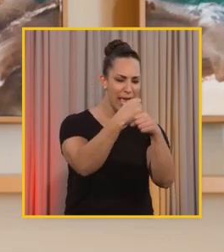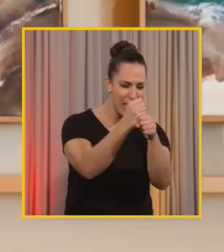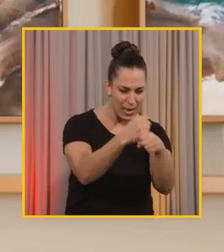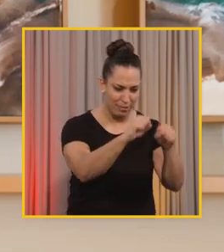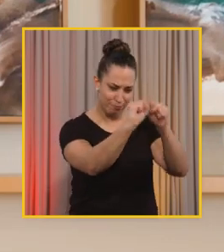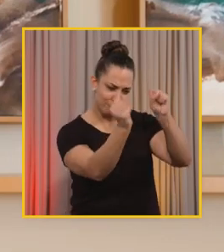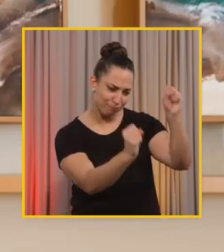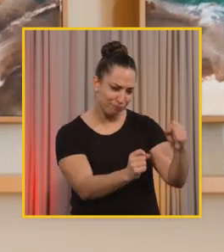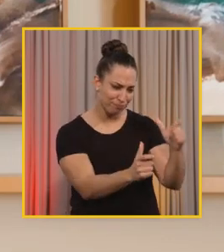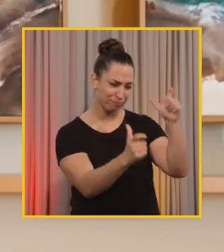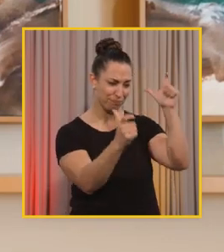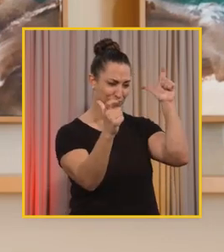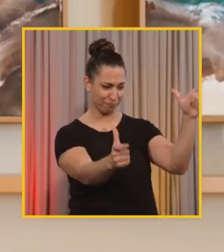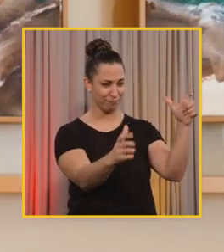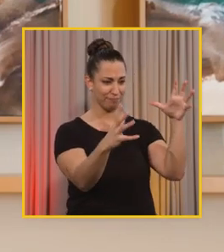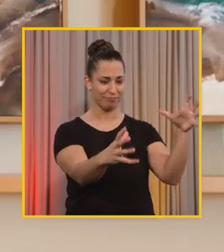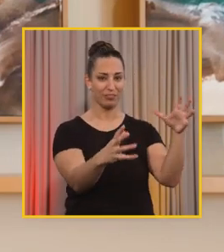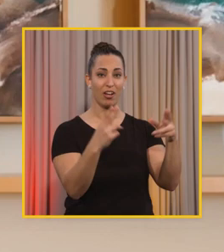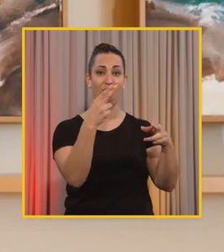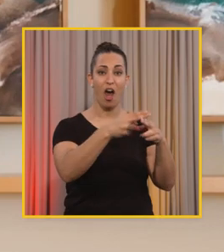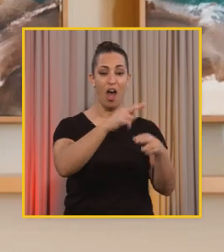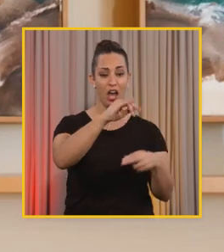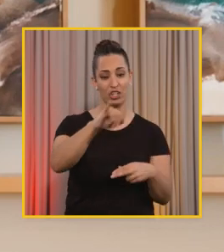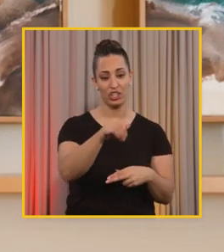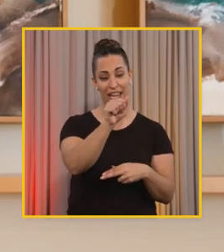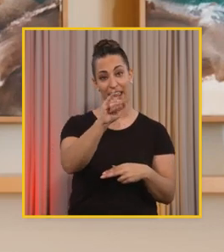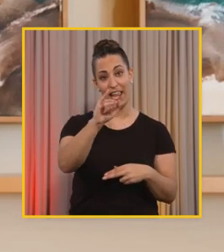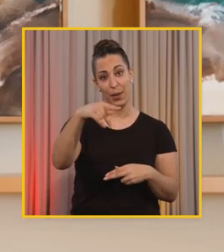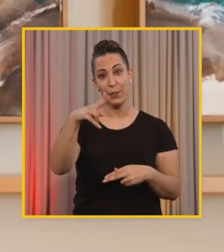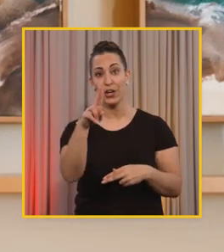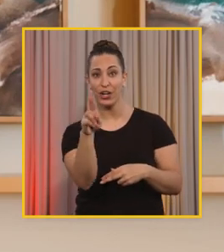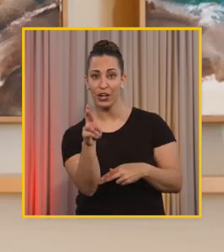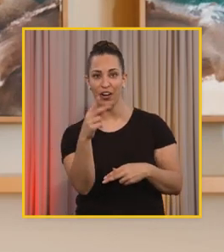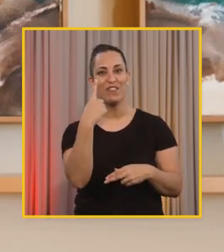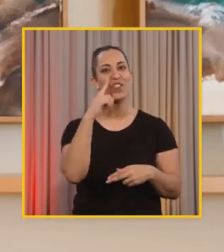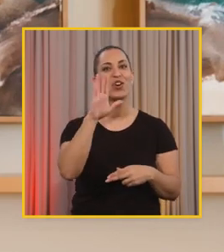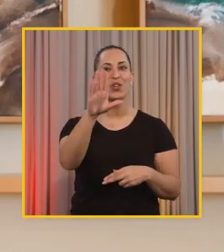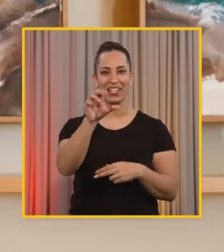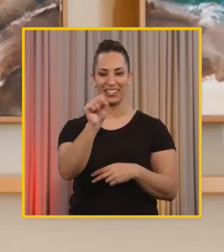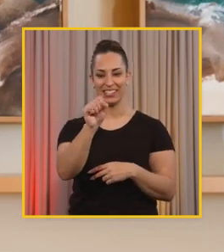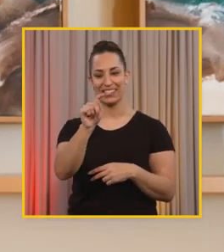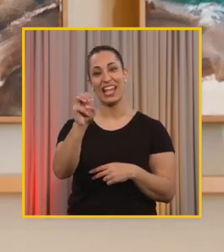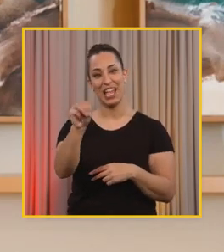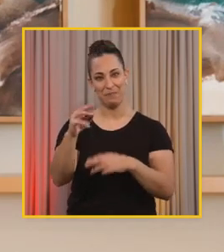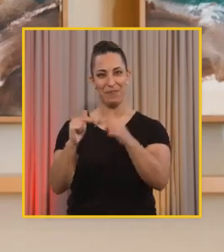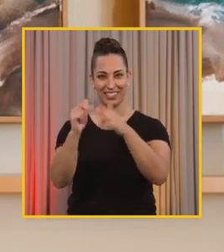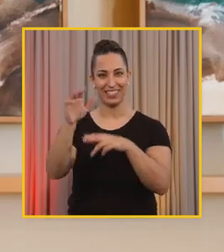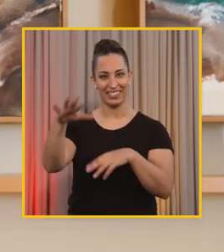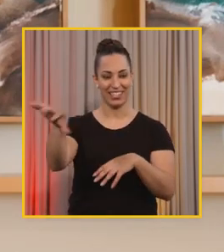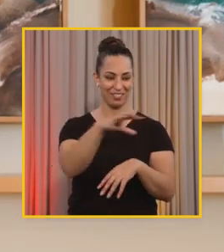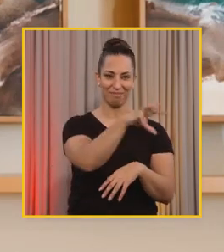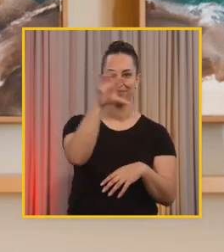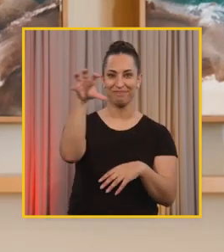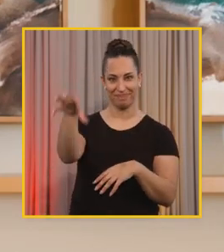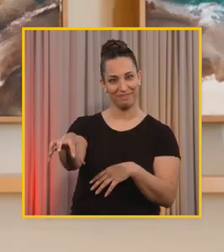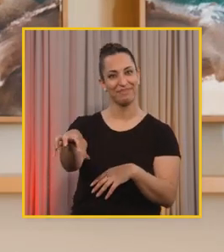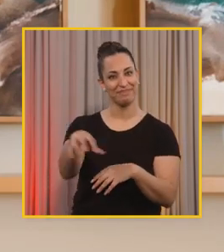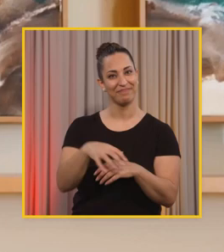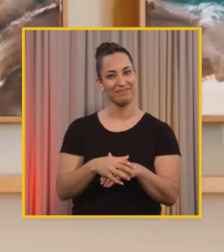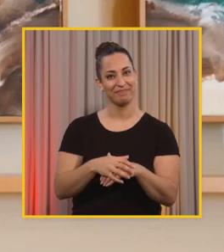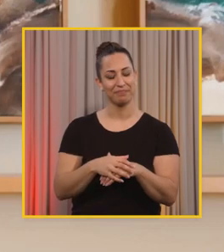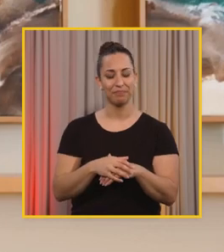the first outdoor sculpture to Hartnell College. I love art and